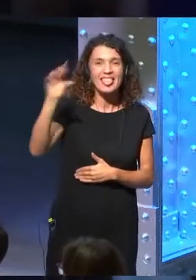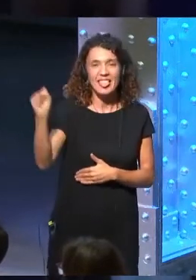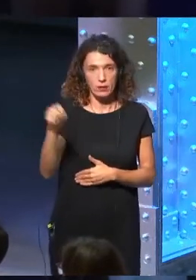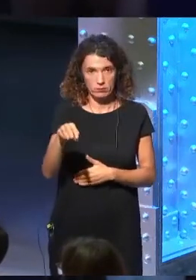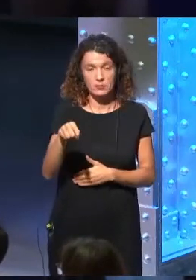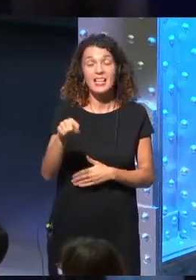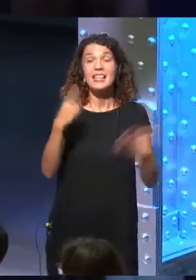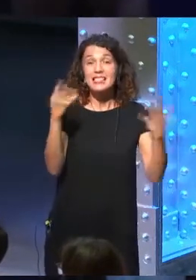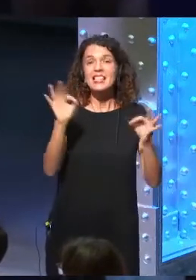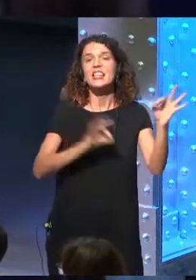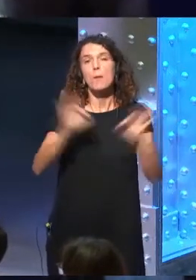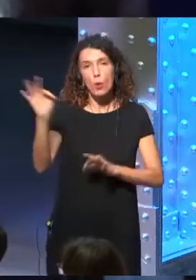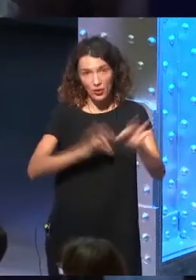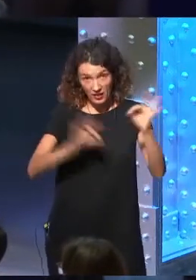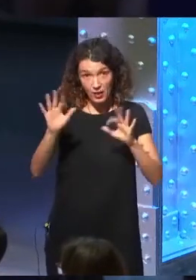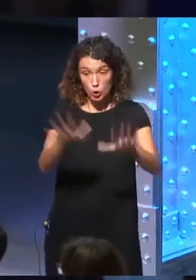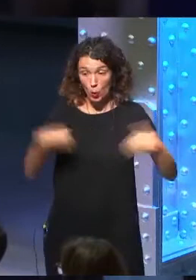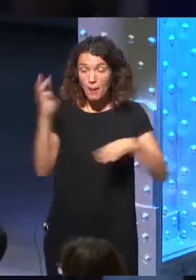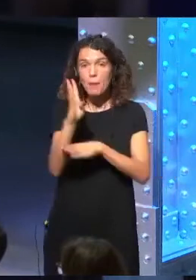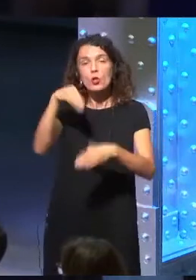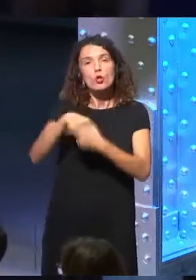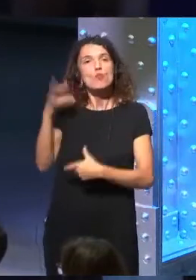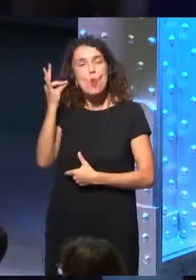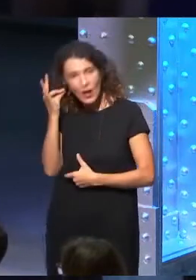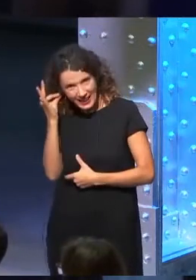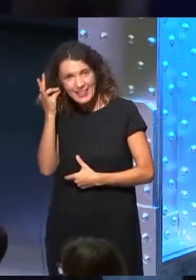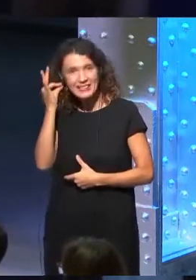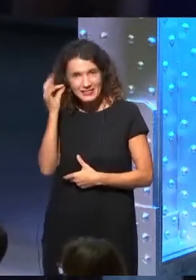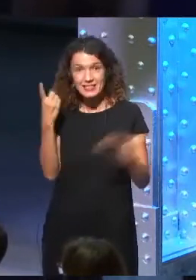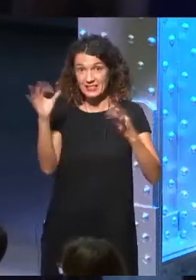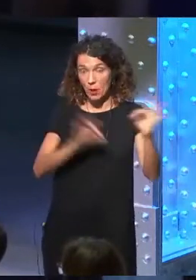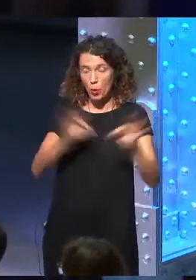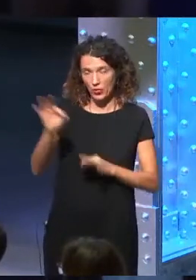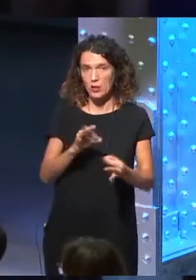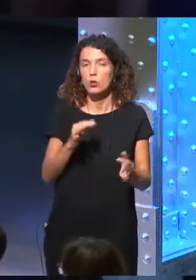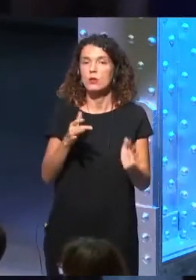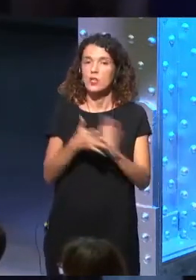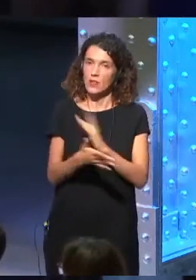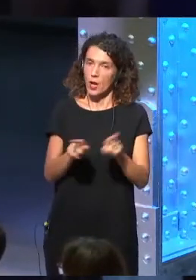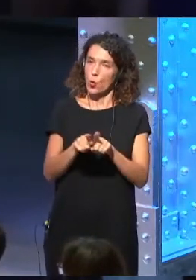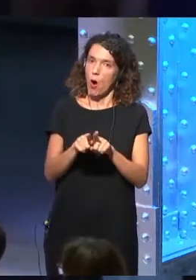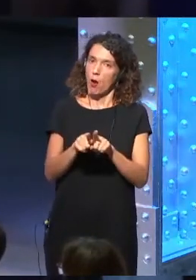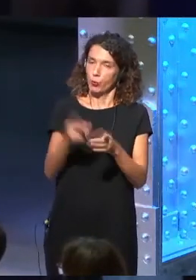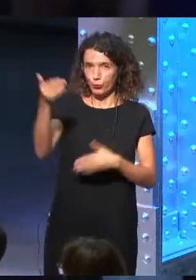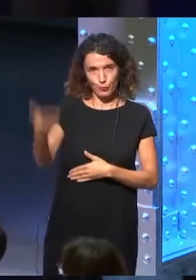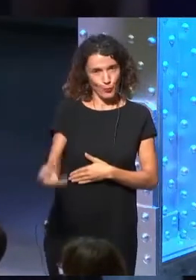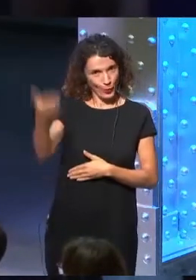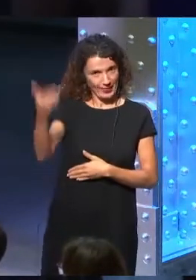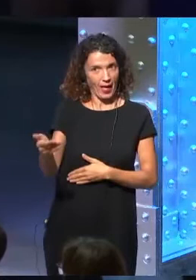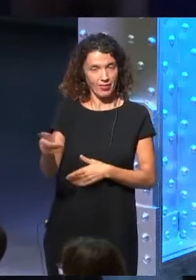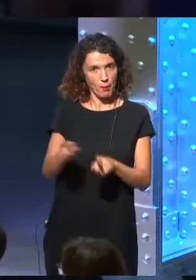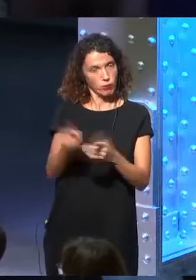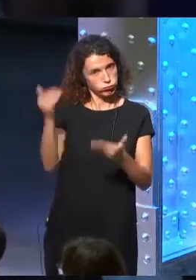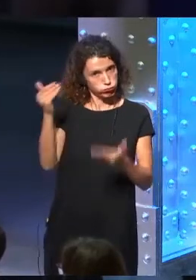over 60%. And while there are reasons to cheer, I very much doubt that it